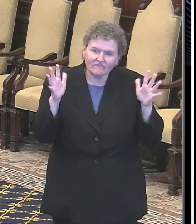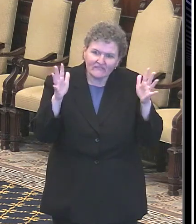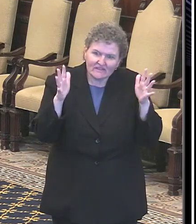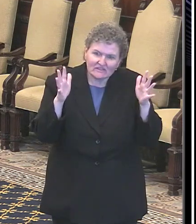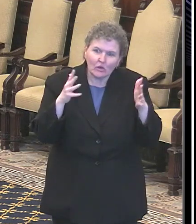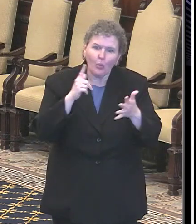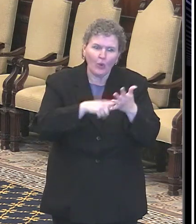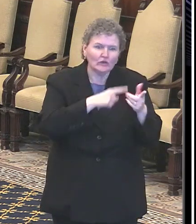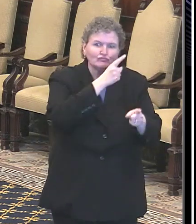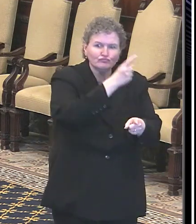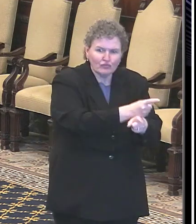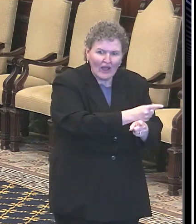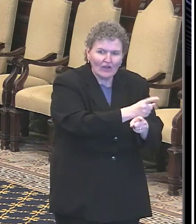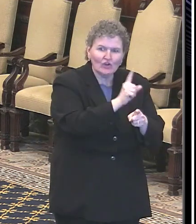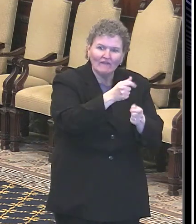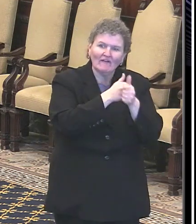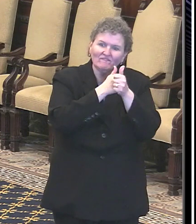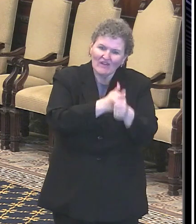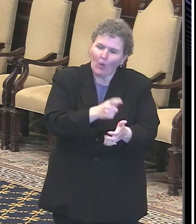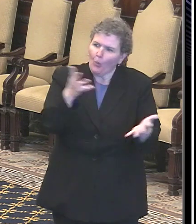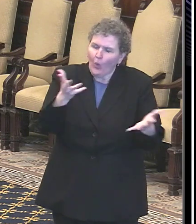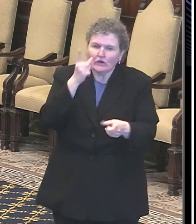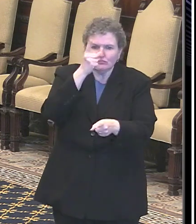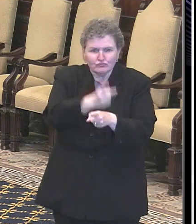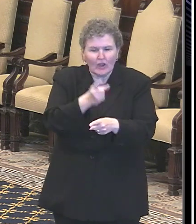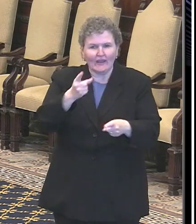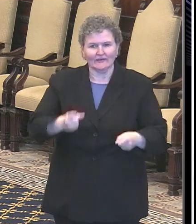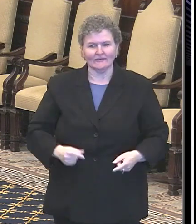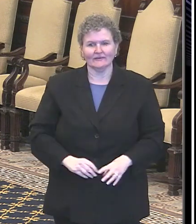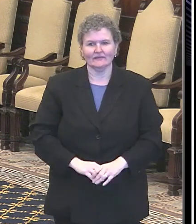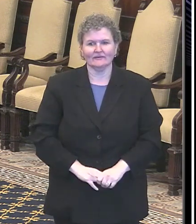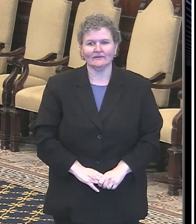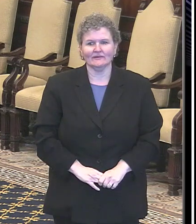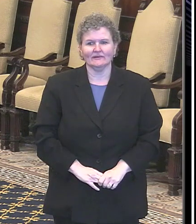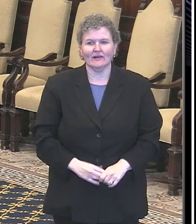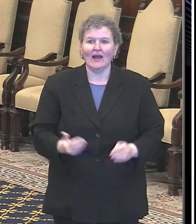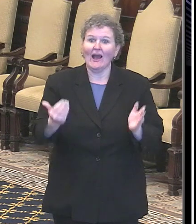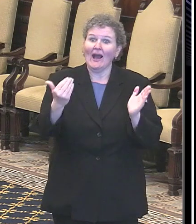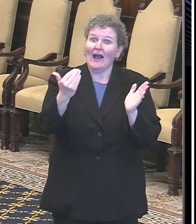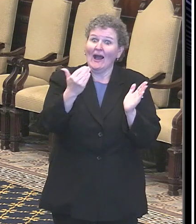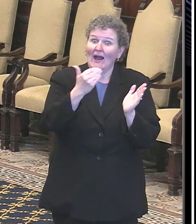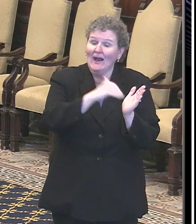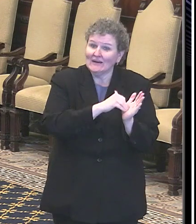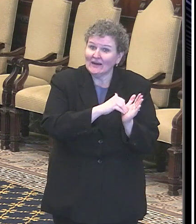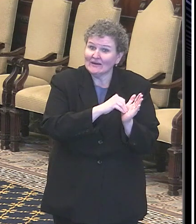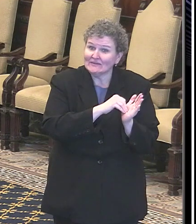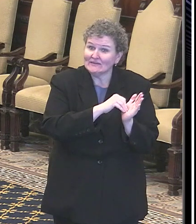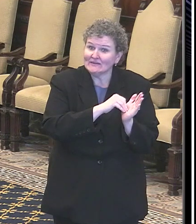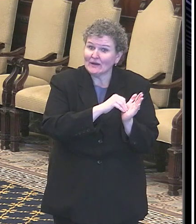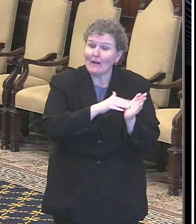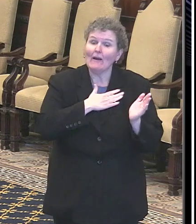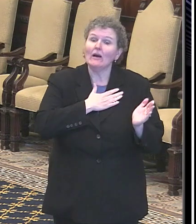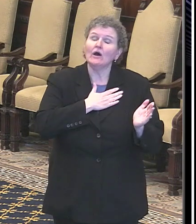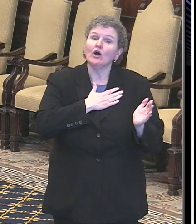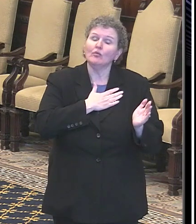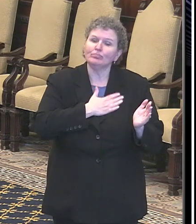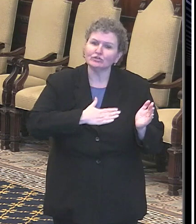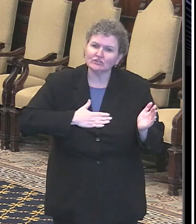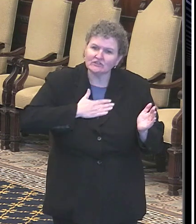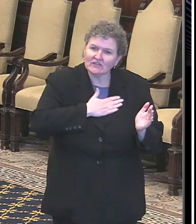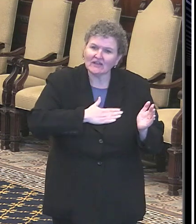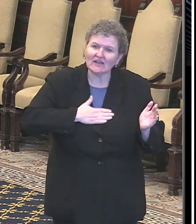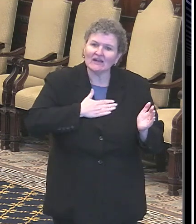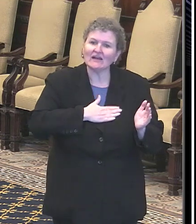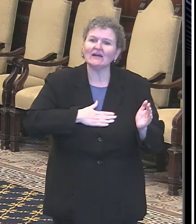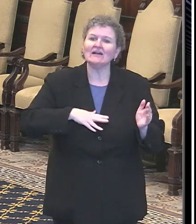do, and they should be doing it. I don't know if we really, I appreciate the Navy and the Air Force